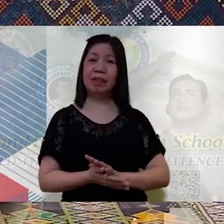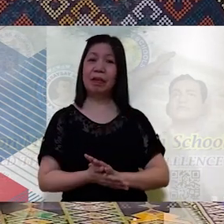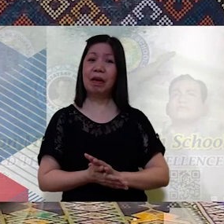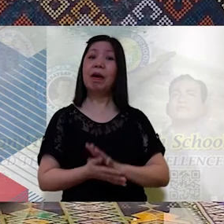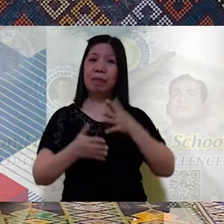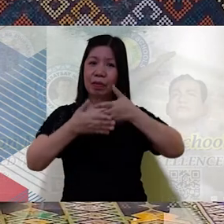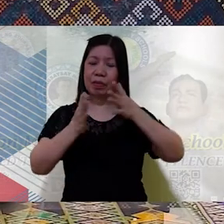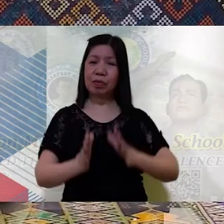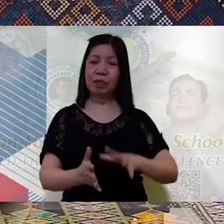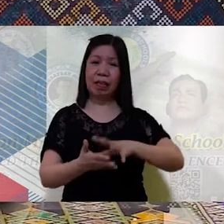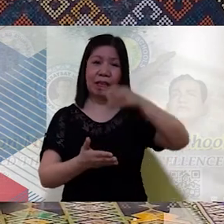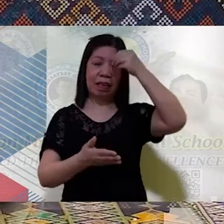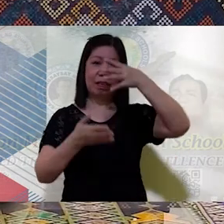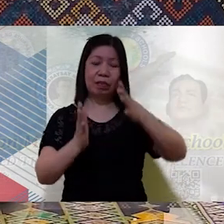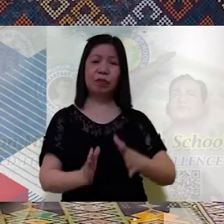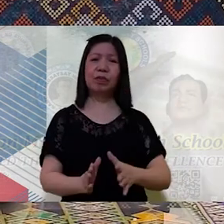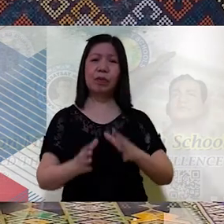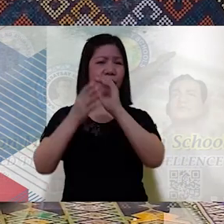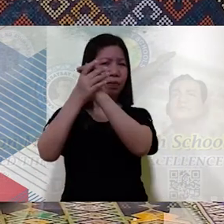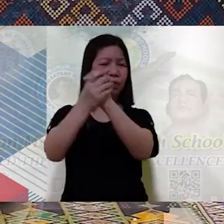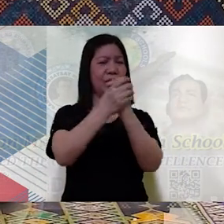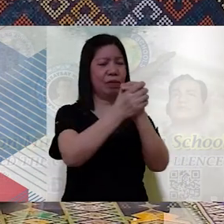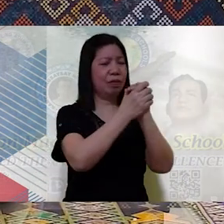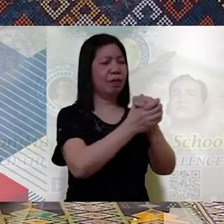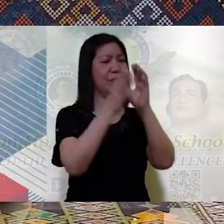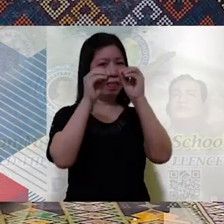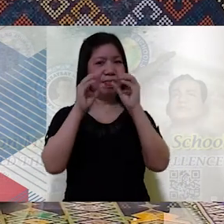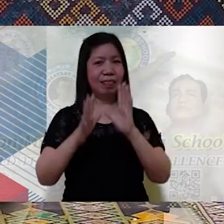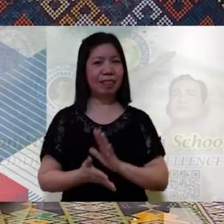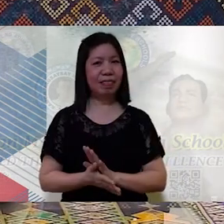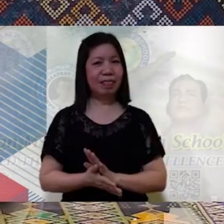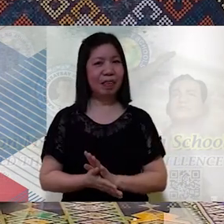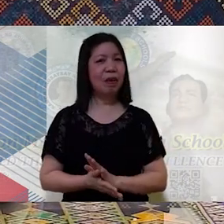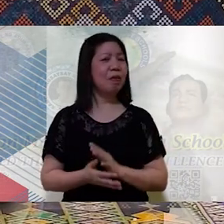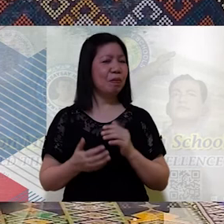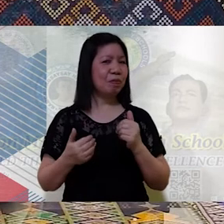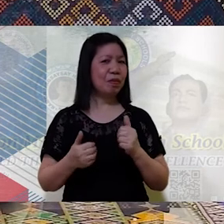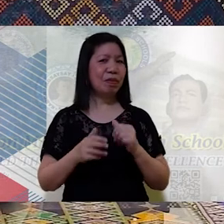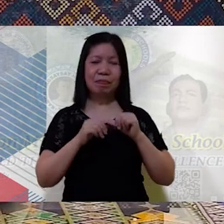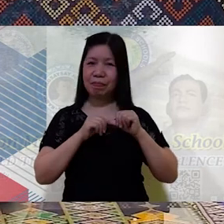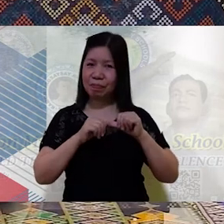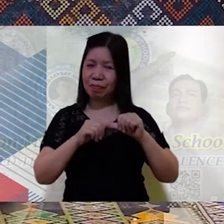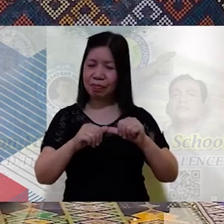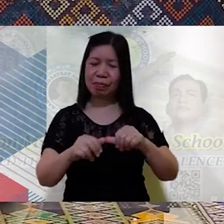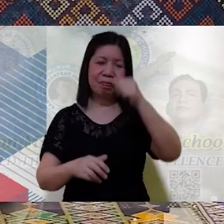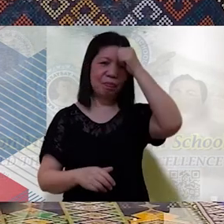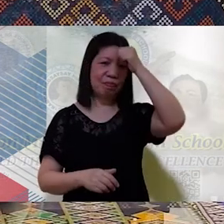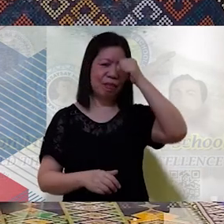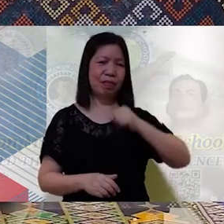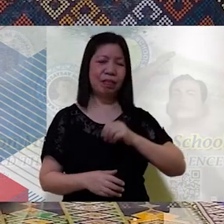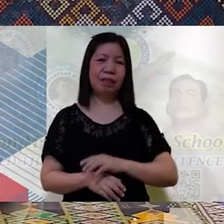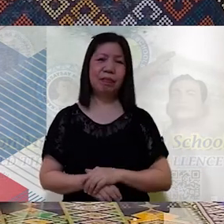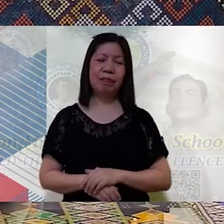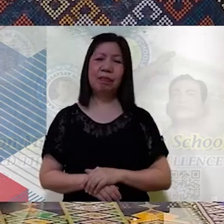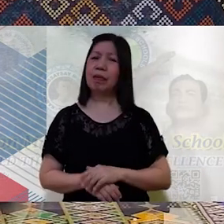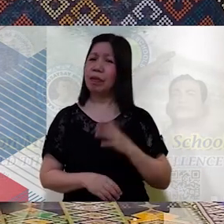the learners. So congratulations, teachers, for enduring, for your